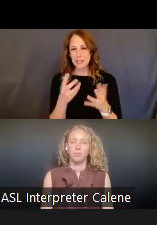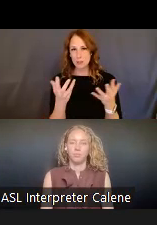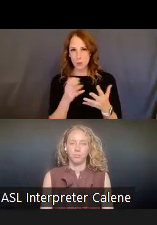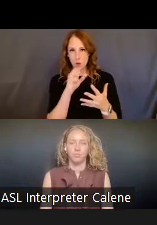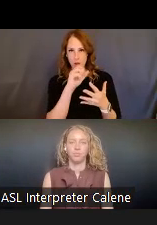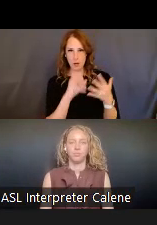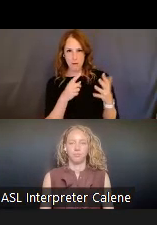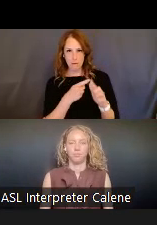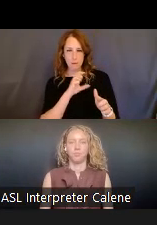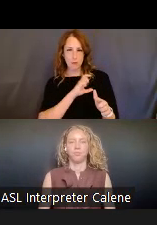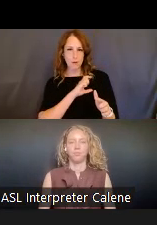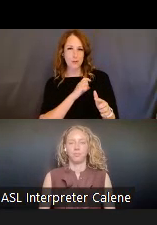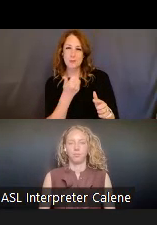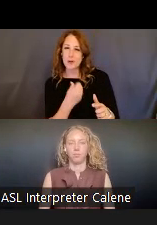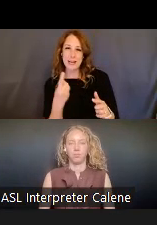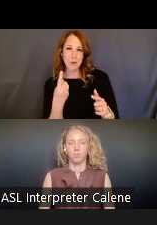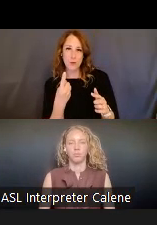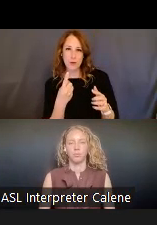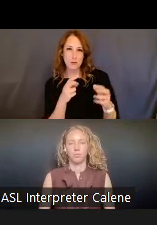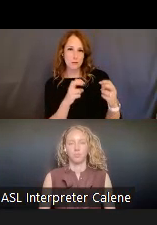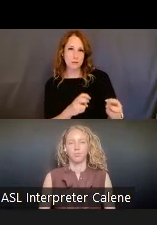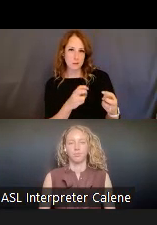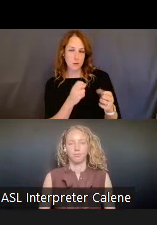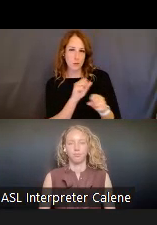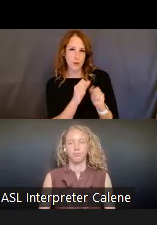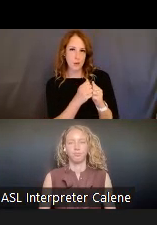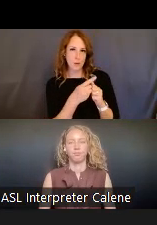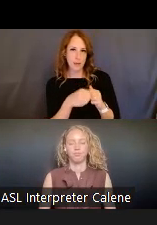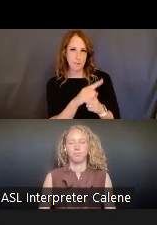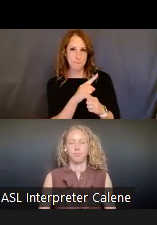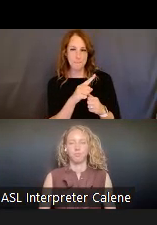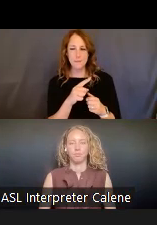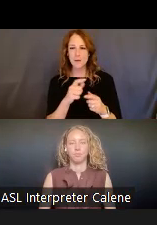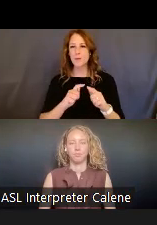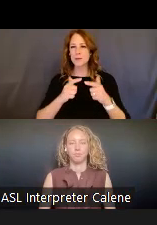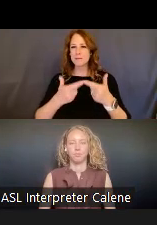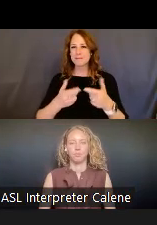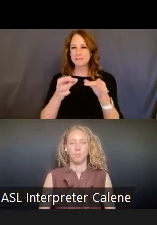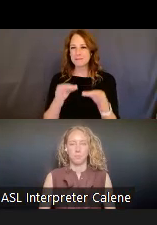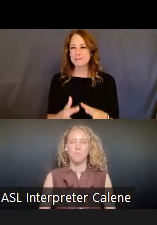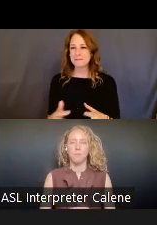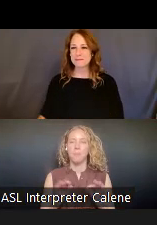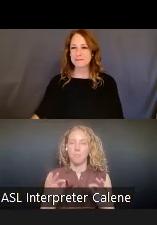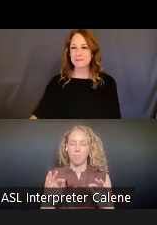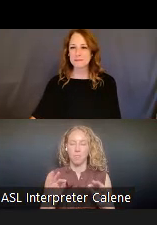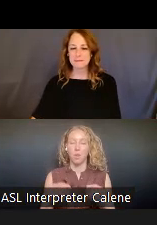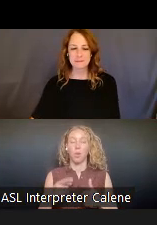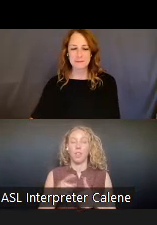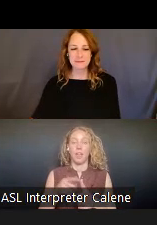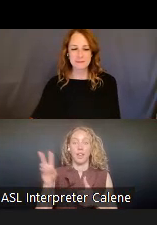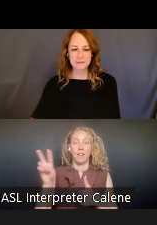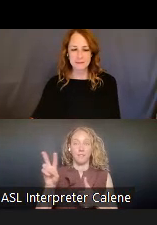from law enforcement or anyone that they come in contact with, right? And so the V in victim stands for validation.